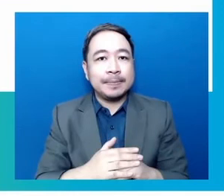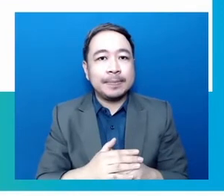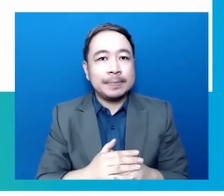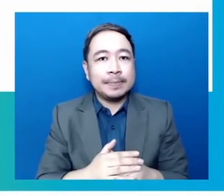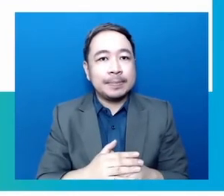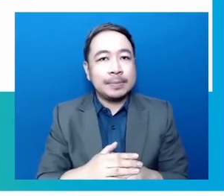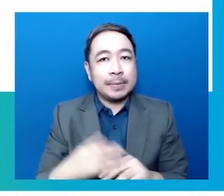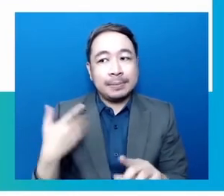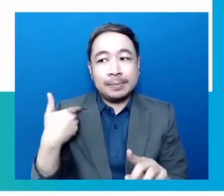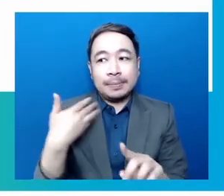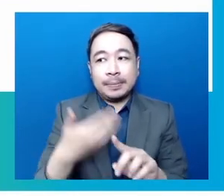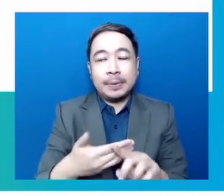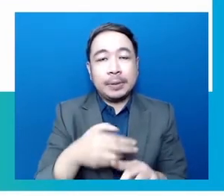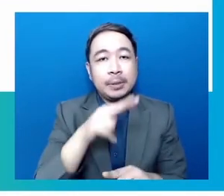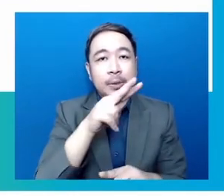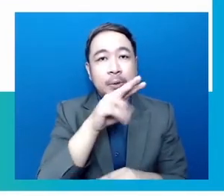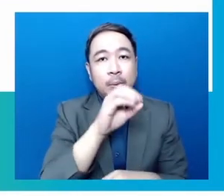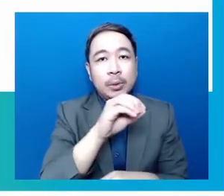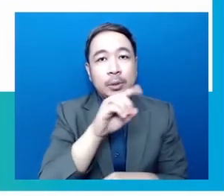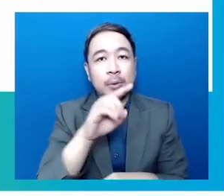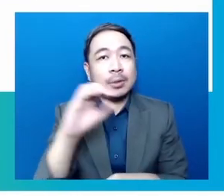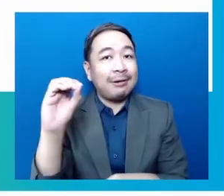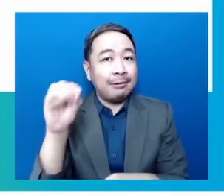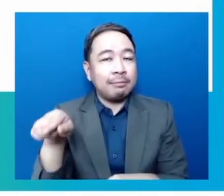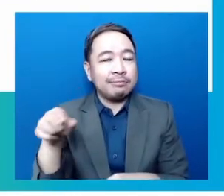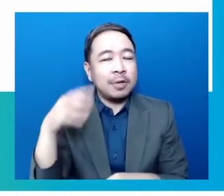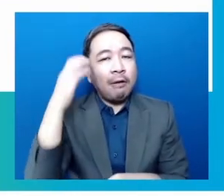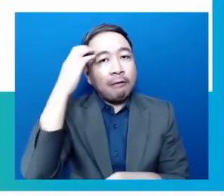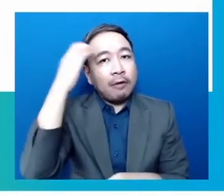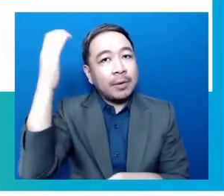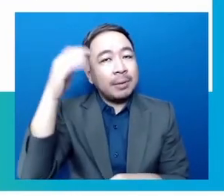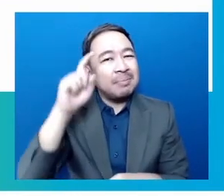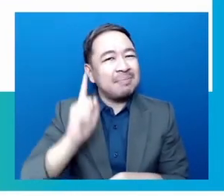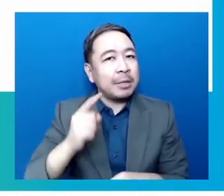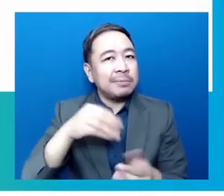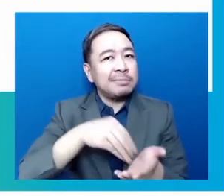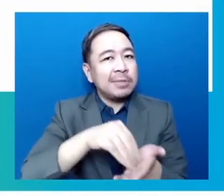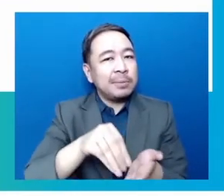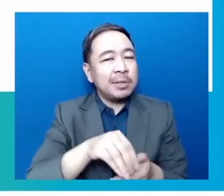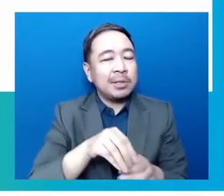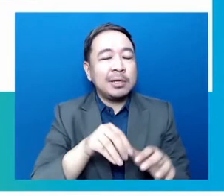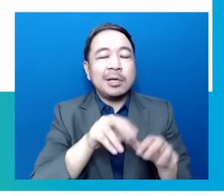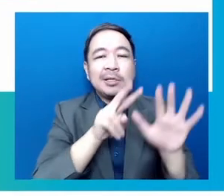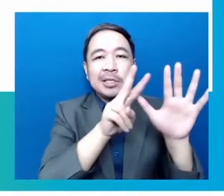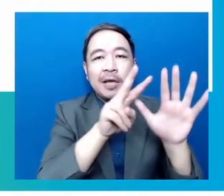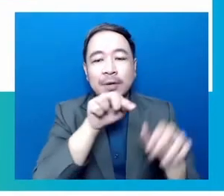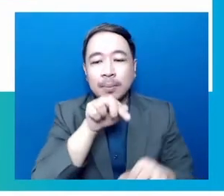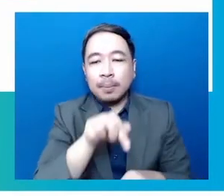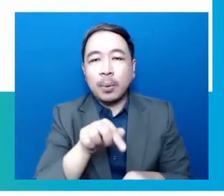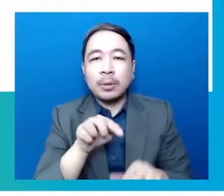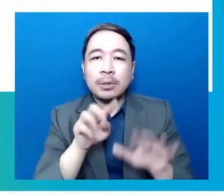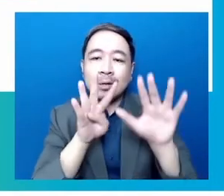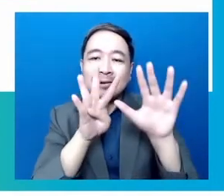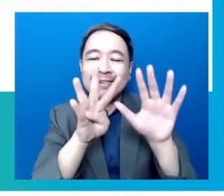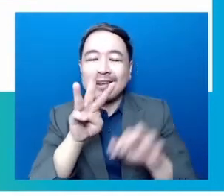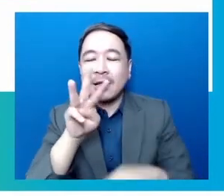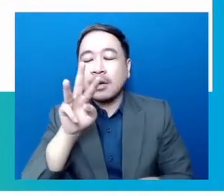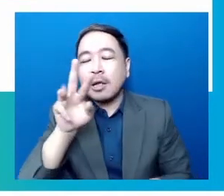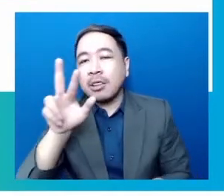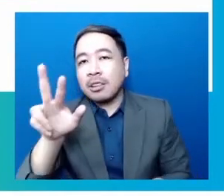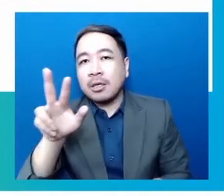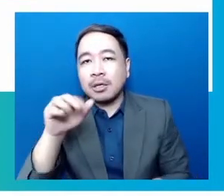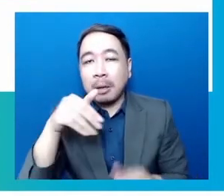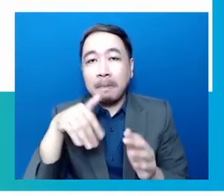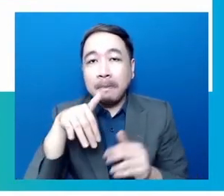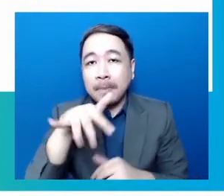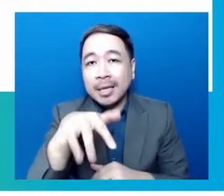2010, the government had to pay $7.93 billion as capacity charge of the idle power